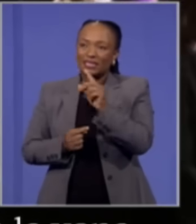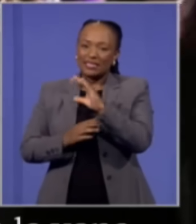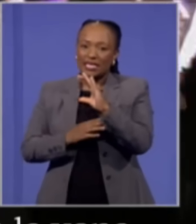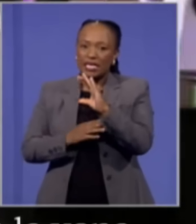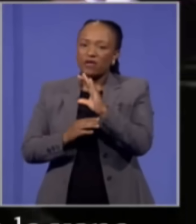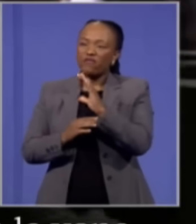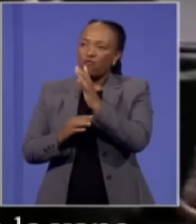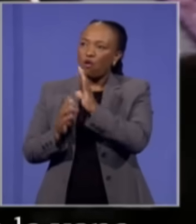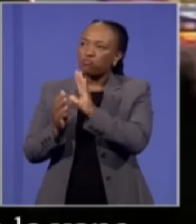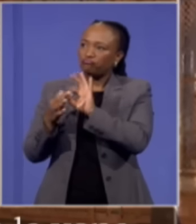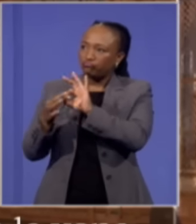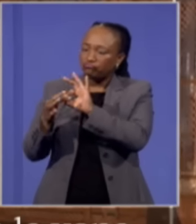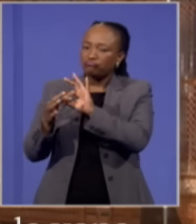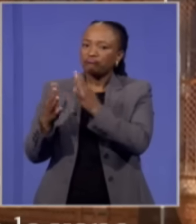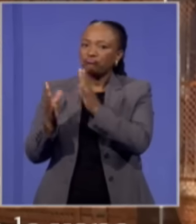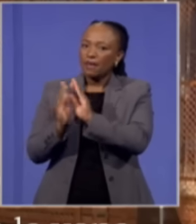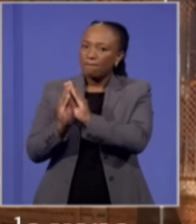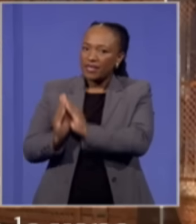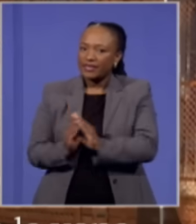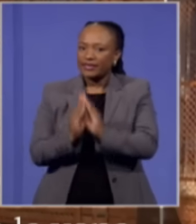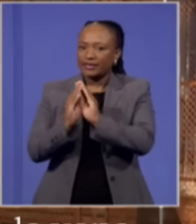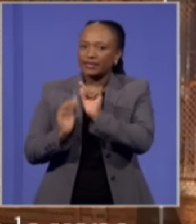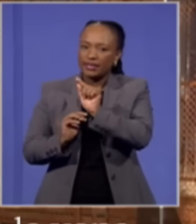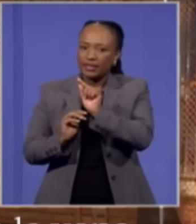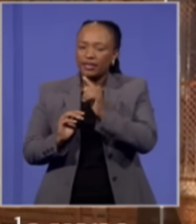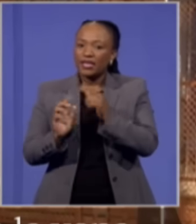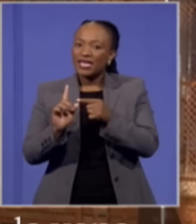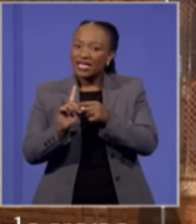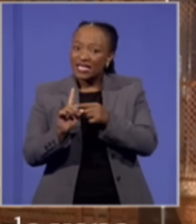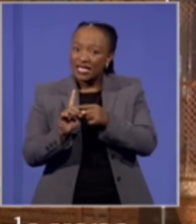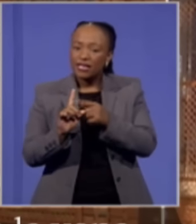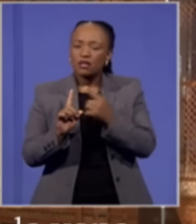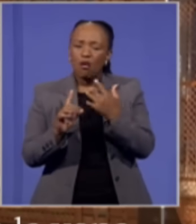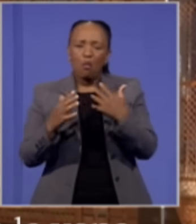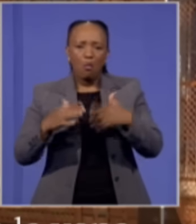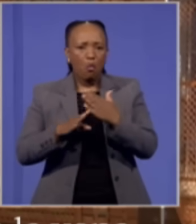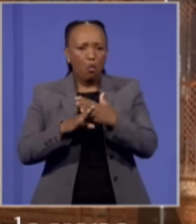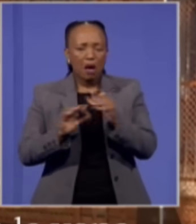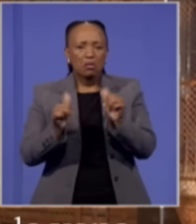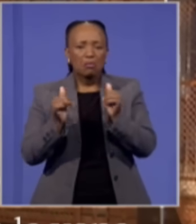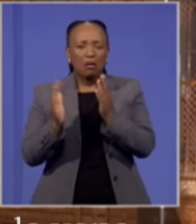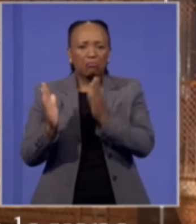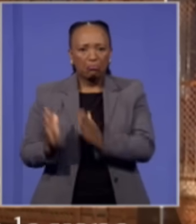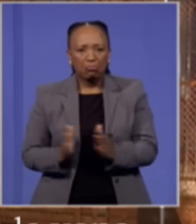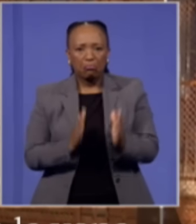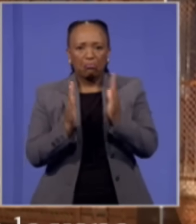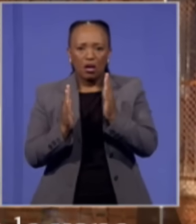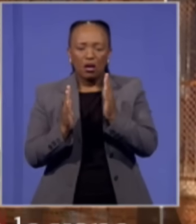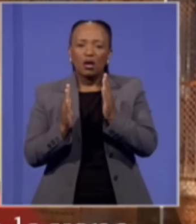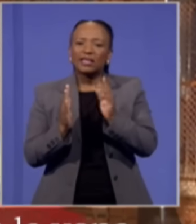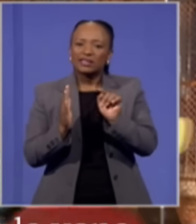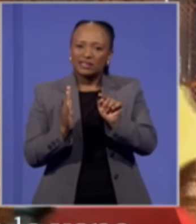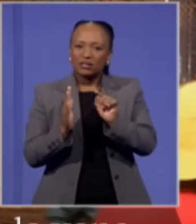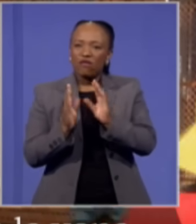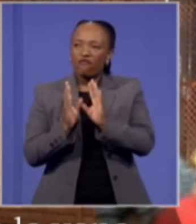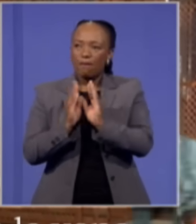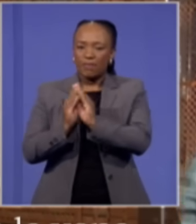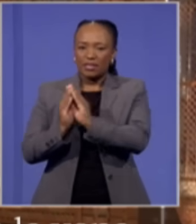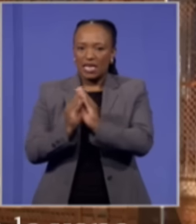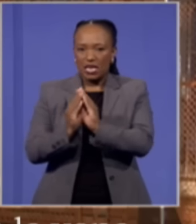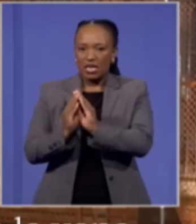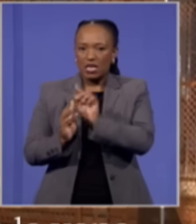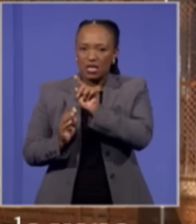He was working very hard to prepare for that, to prepare the ground for that. So this has scuttled all those.